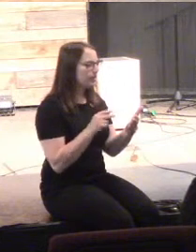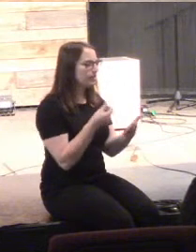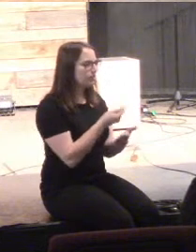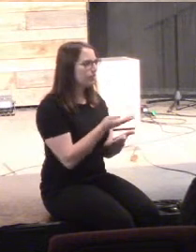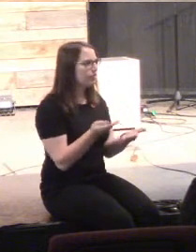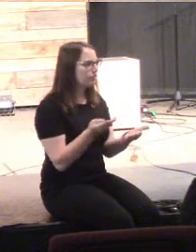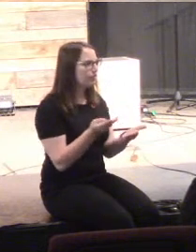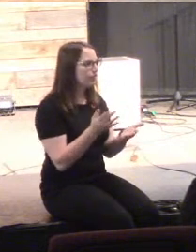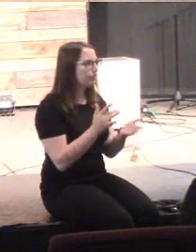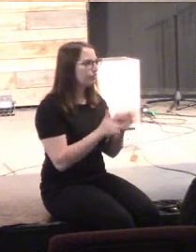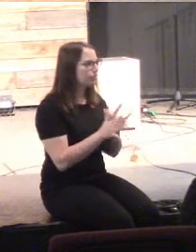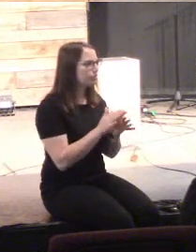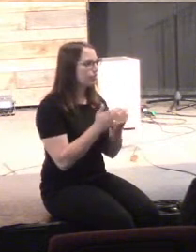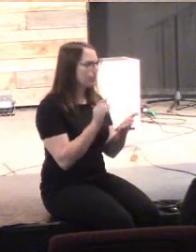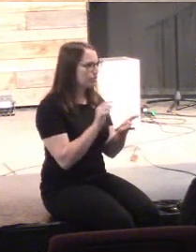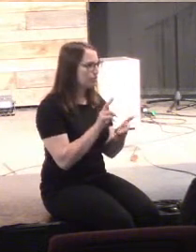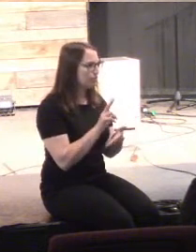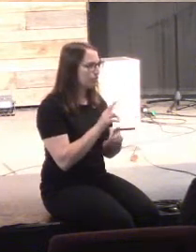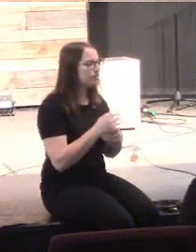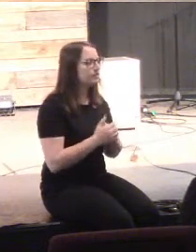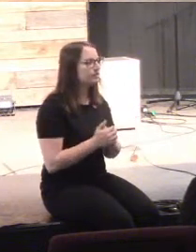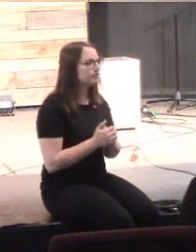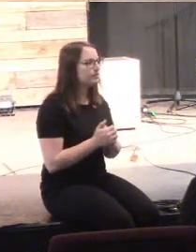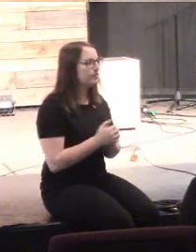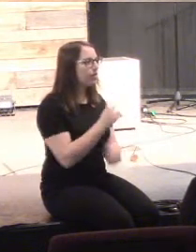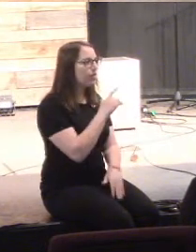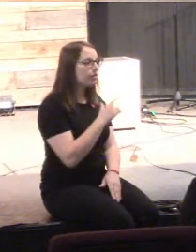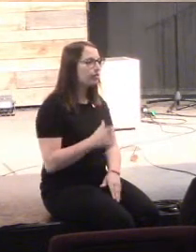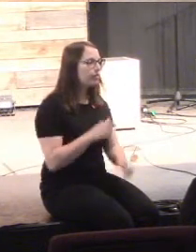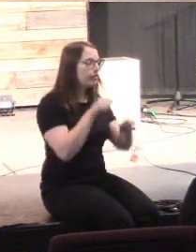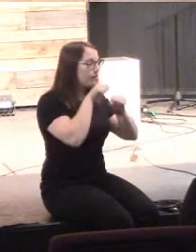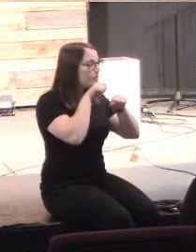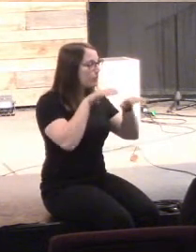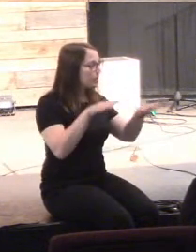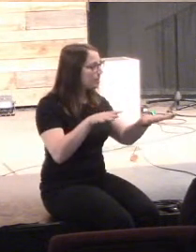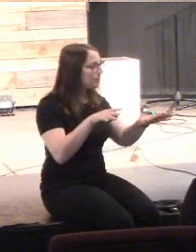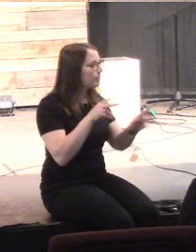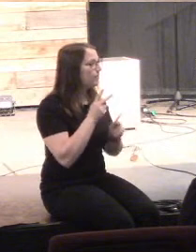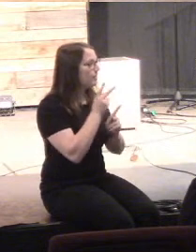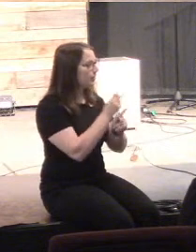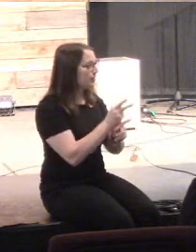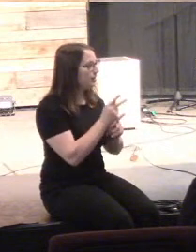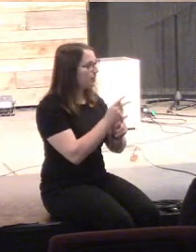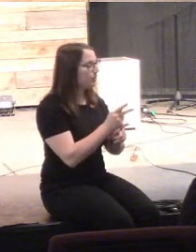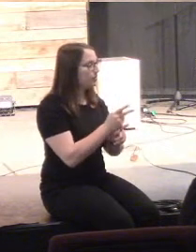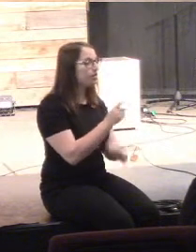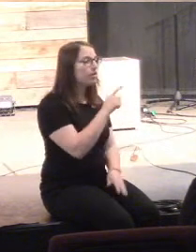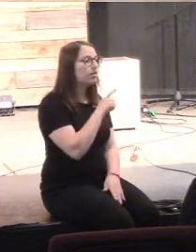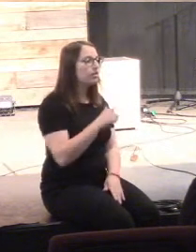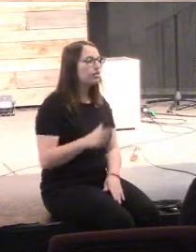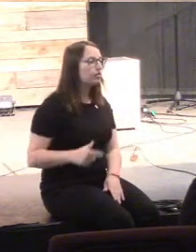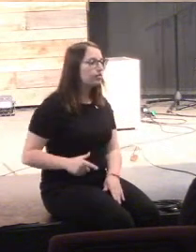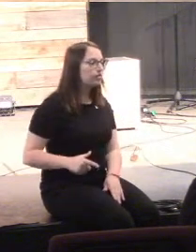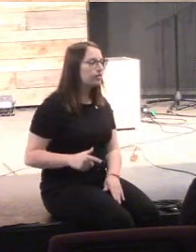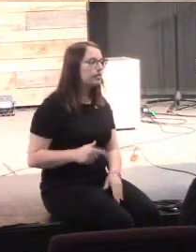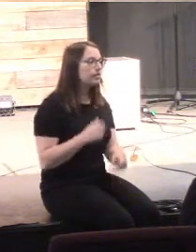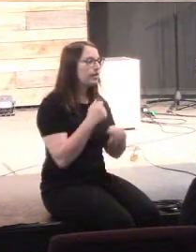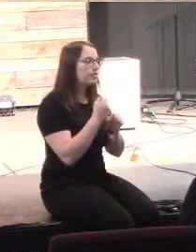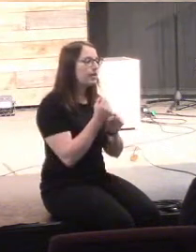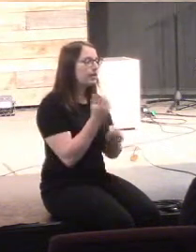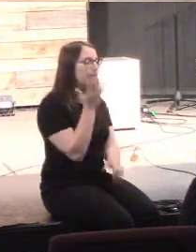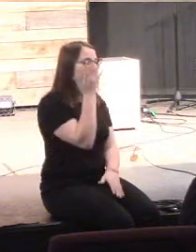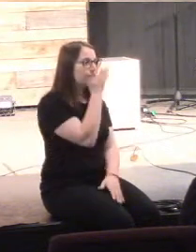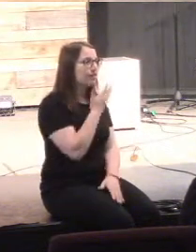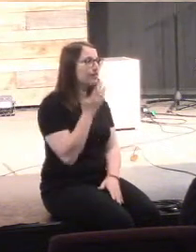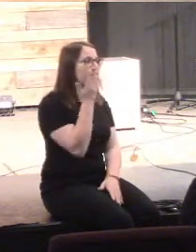God sees you. It says, the Lord bless you and keep you. The Lord make his face to shine upon